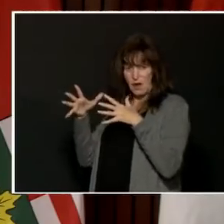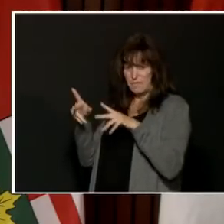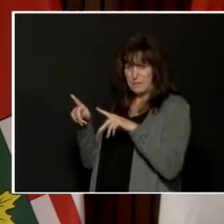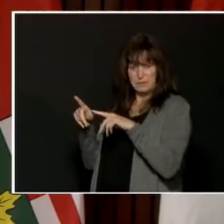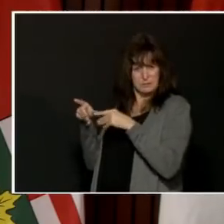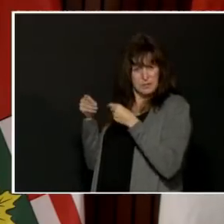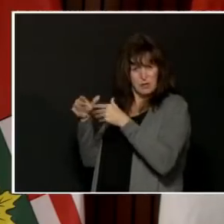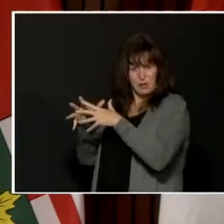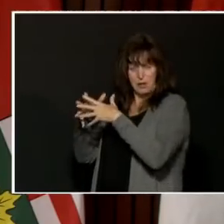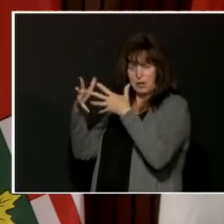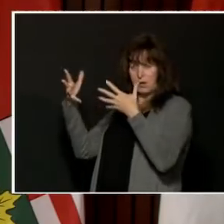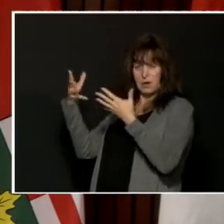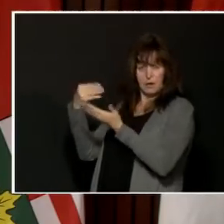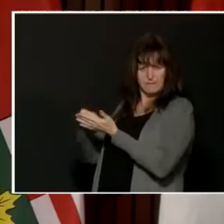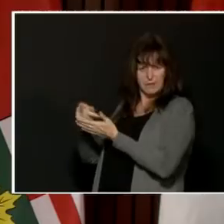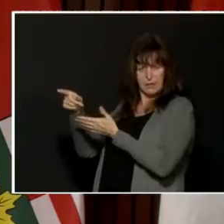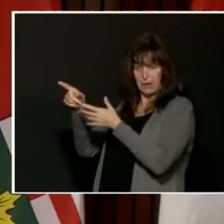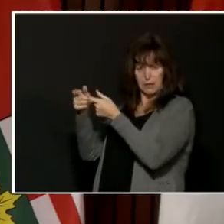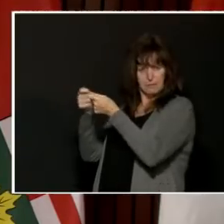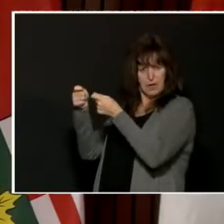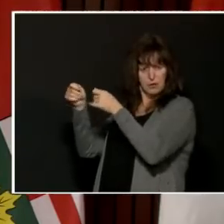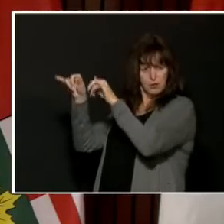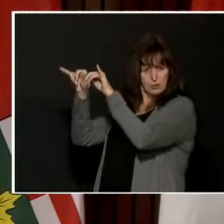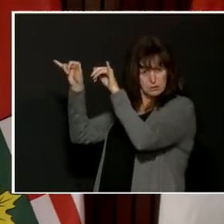that they have failed to properly manage for this